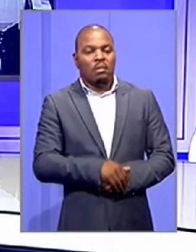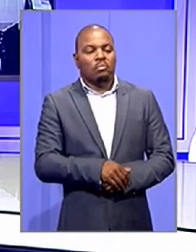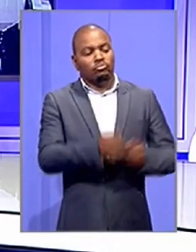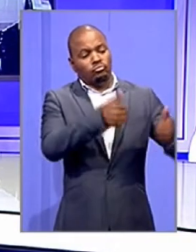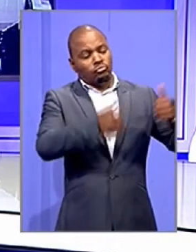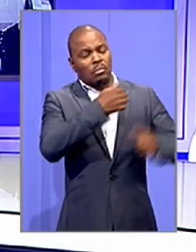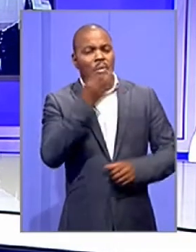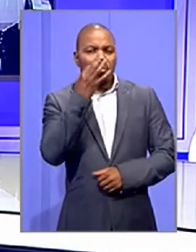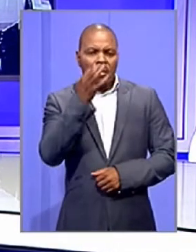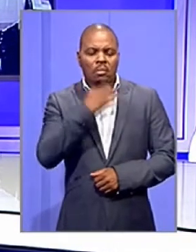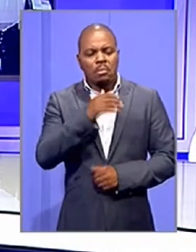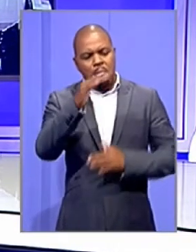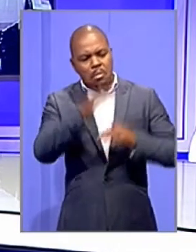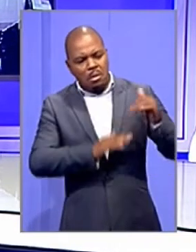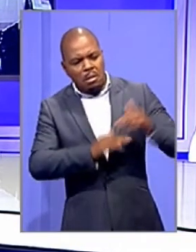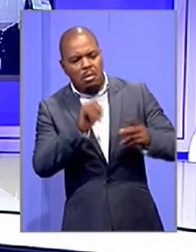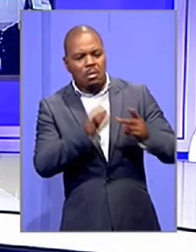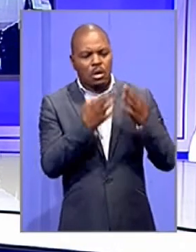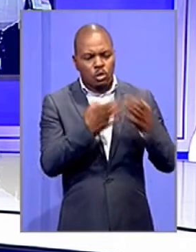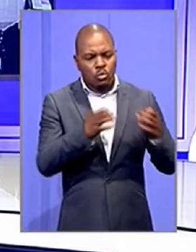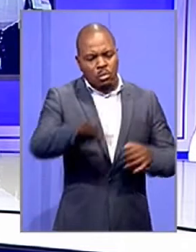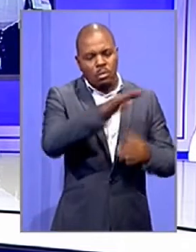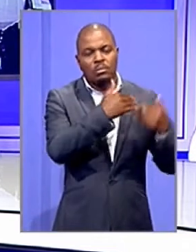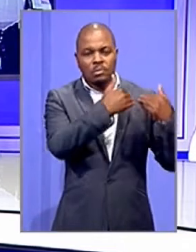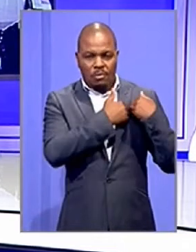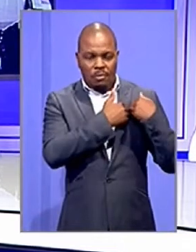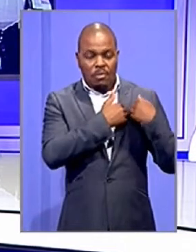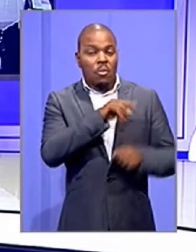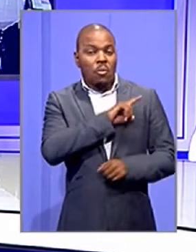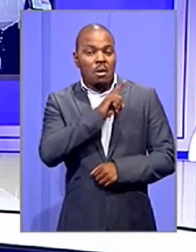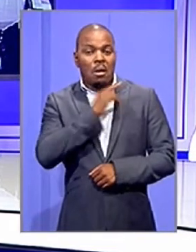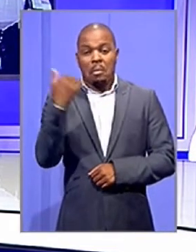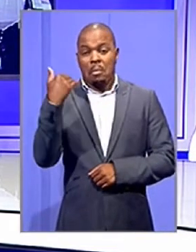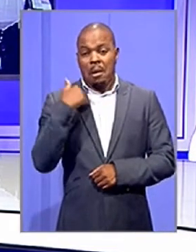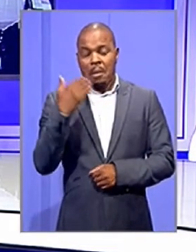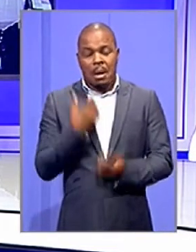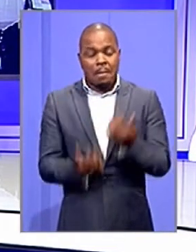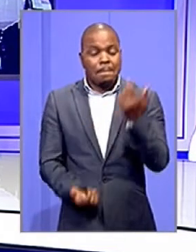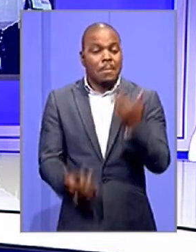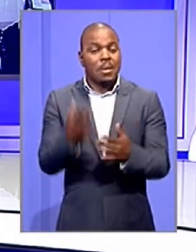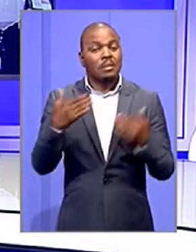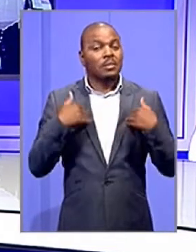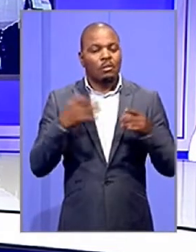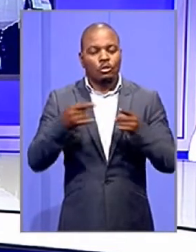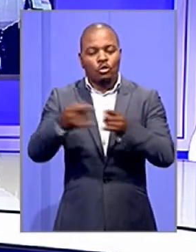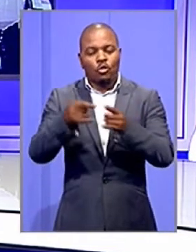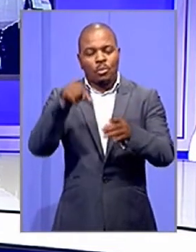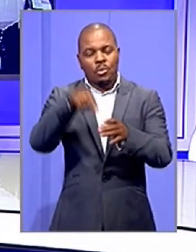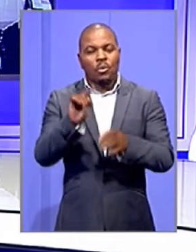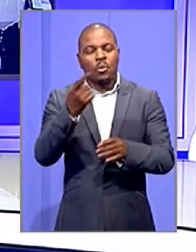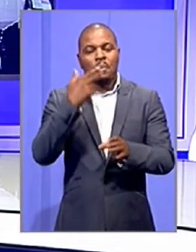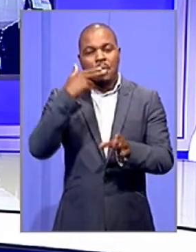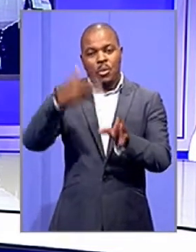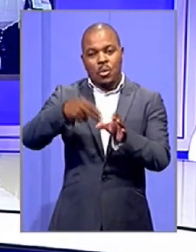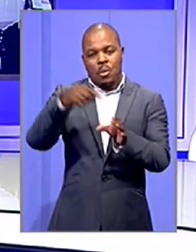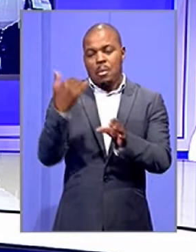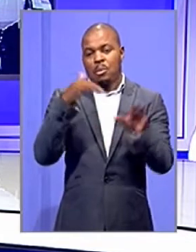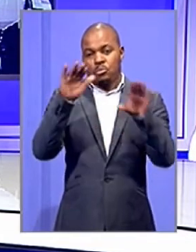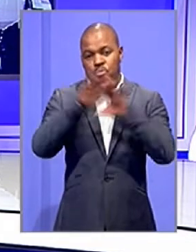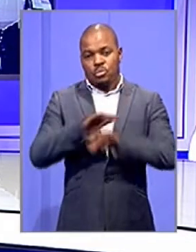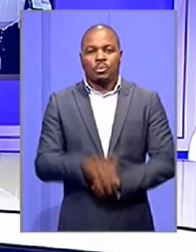didirišwa tse dingwe di šireletsegile se go latela mollo o o phulegilego ka lefelong la bobolokelo bja makhura maabane